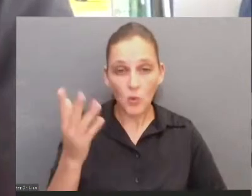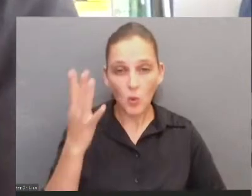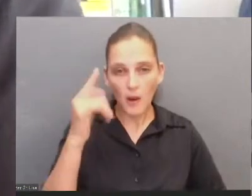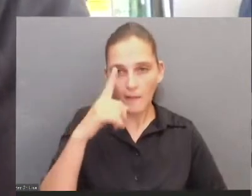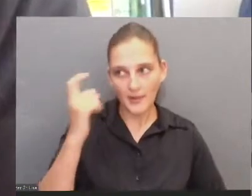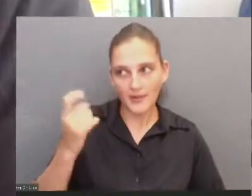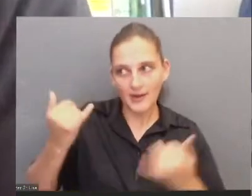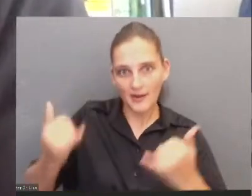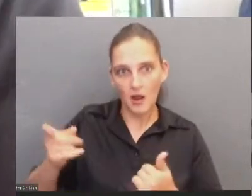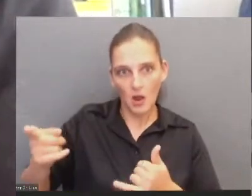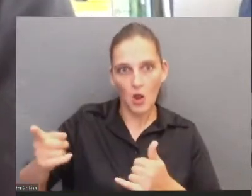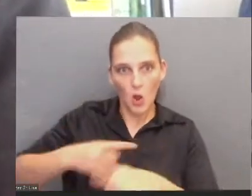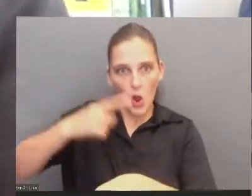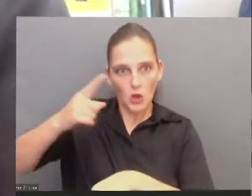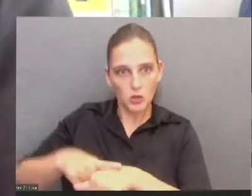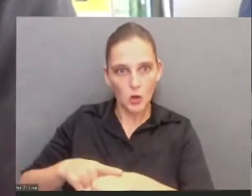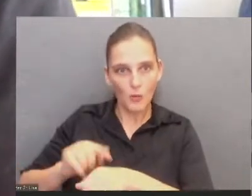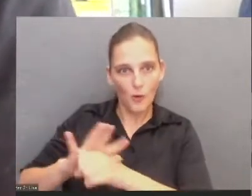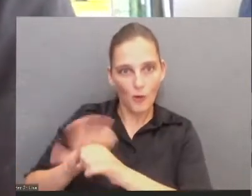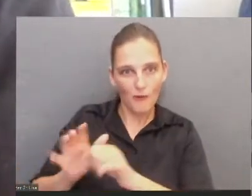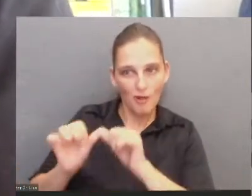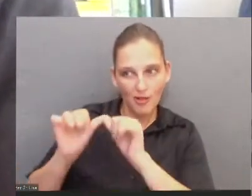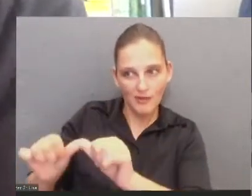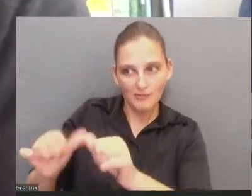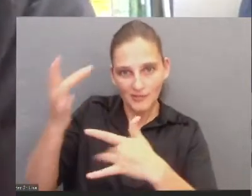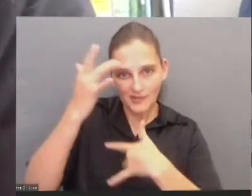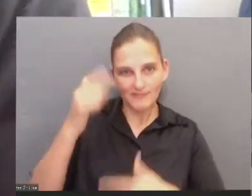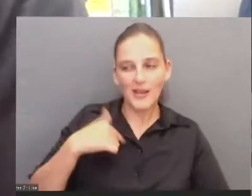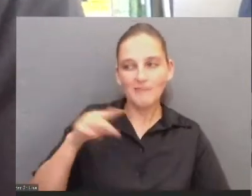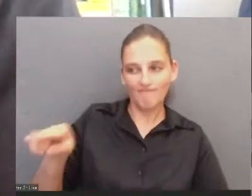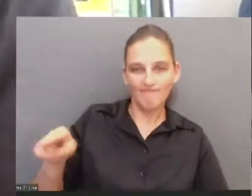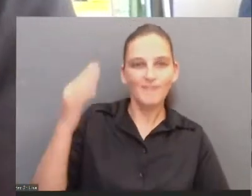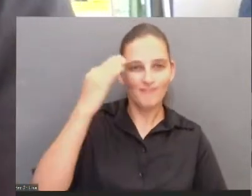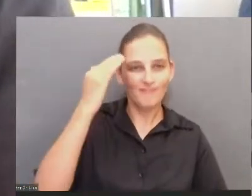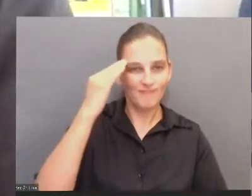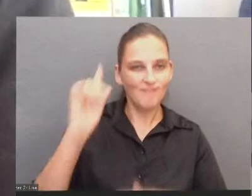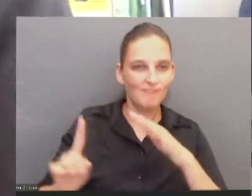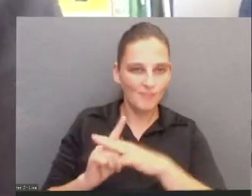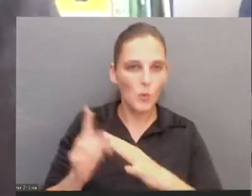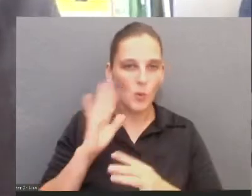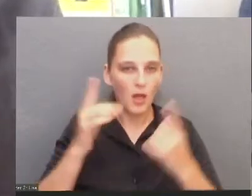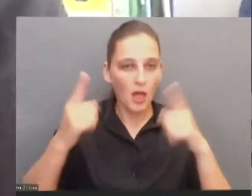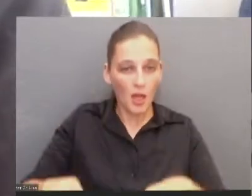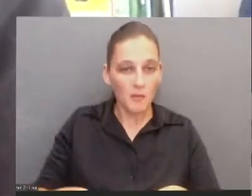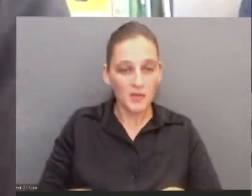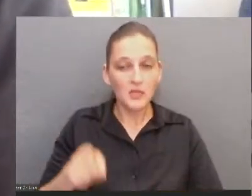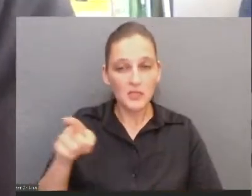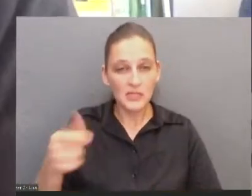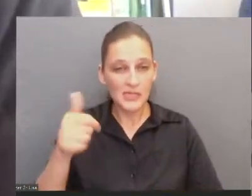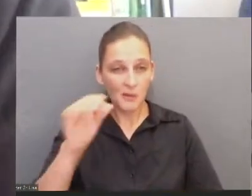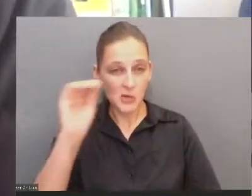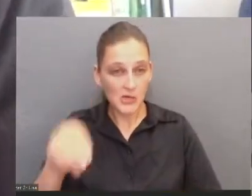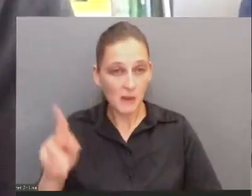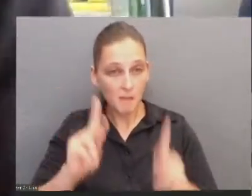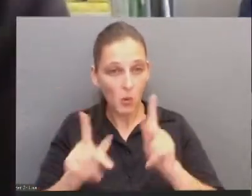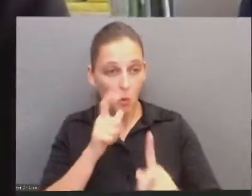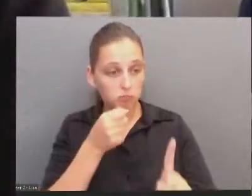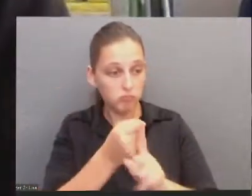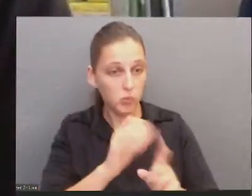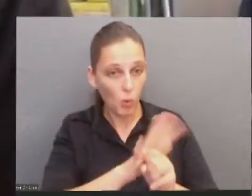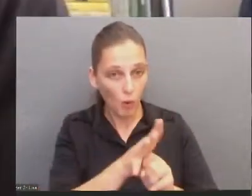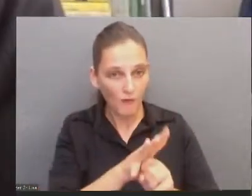away. We predicted that long COVID would happen to a percent of people who got COVID. Why? Because many of us have had the